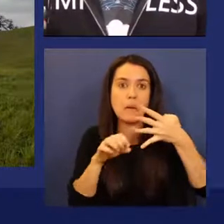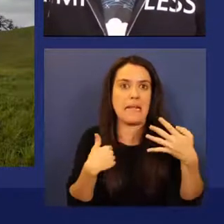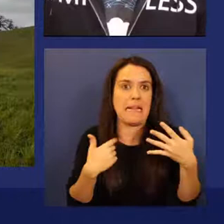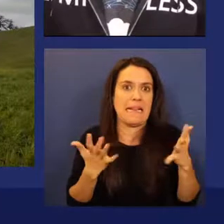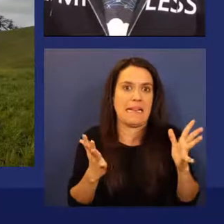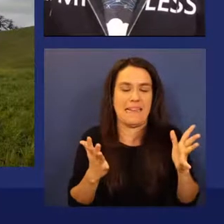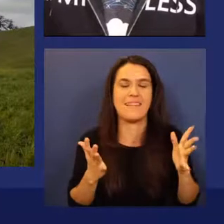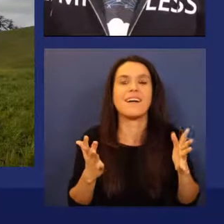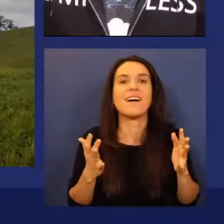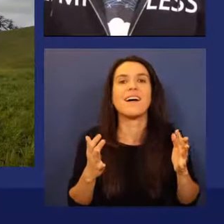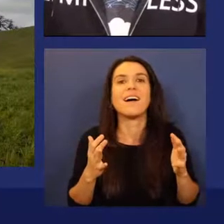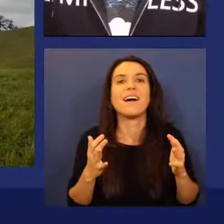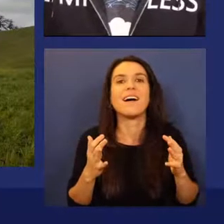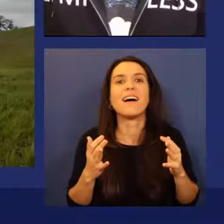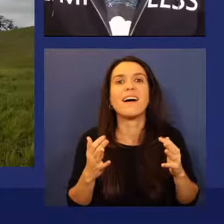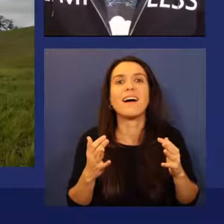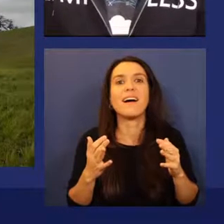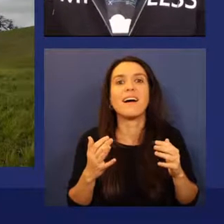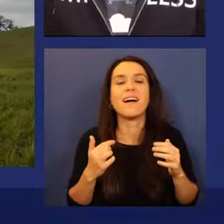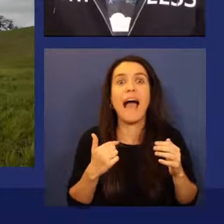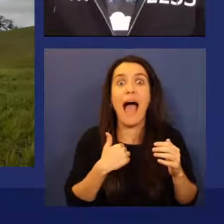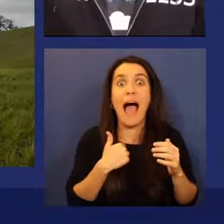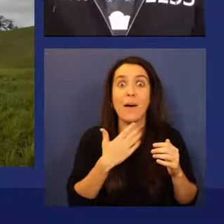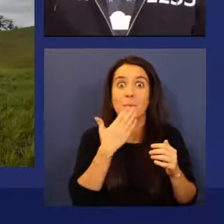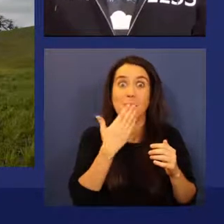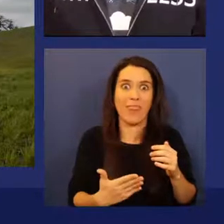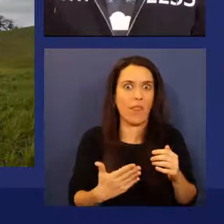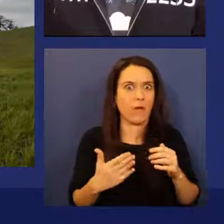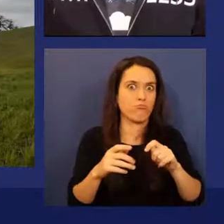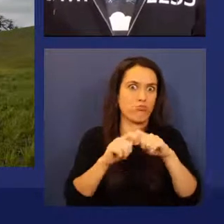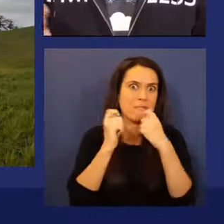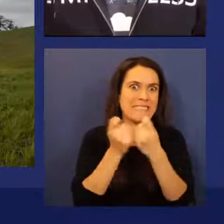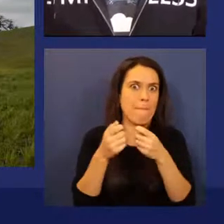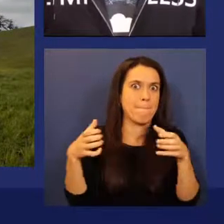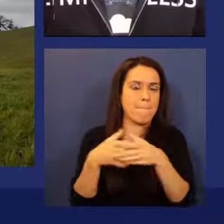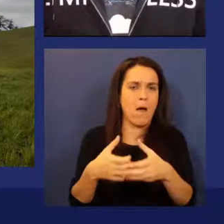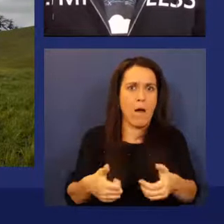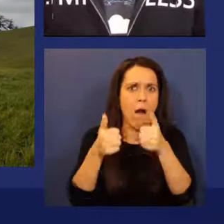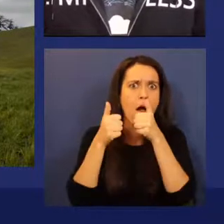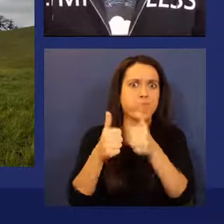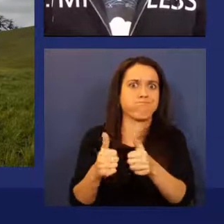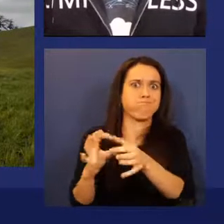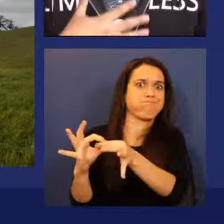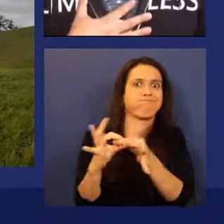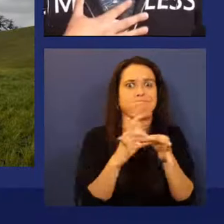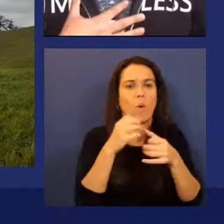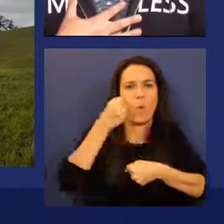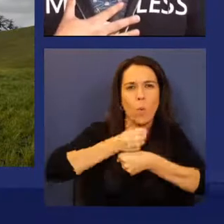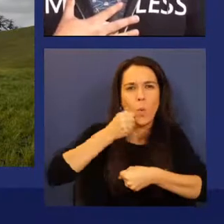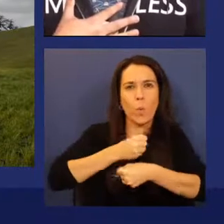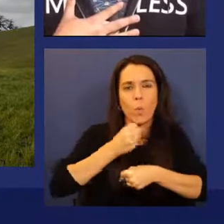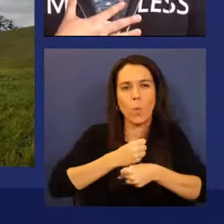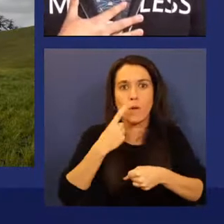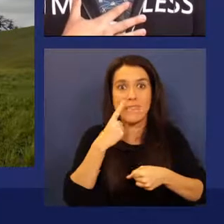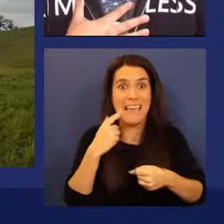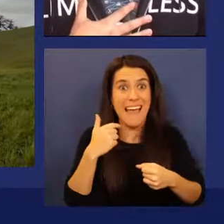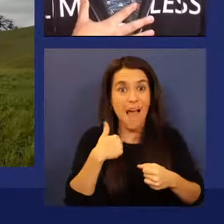know, grateful that I had this awesome team to work with and collaborate on in regards to this. I'm an